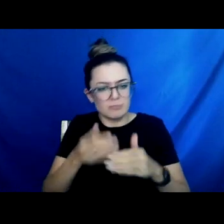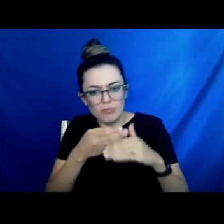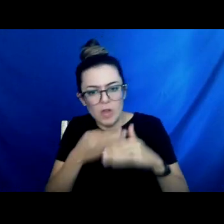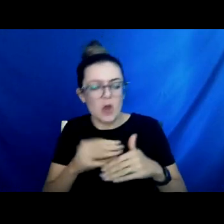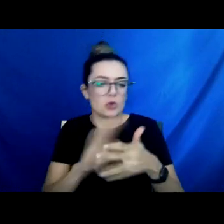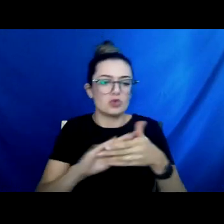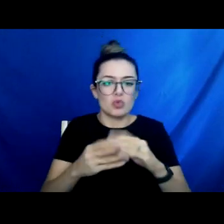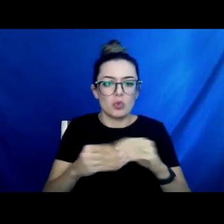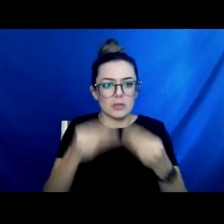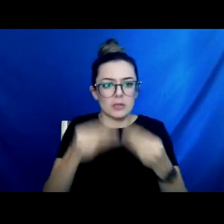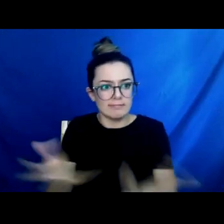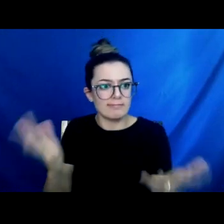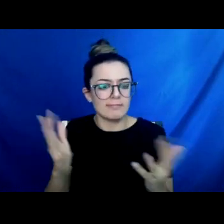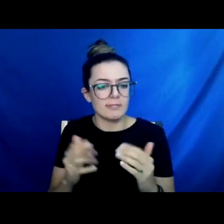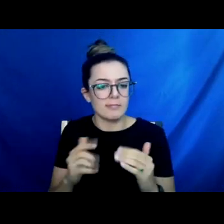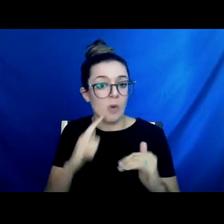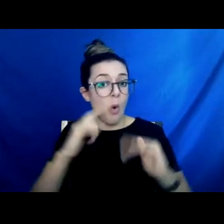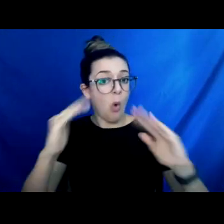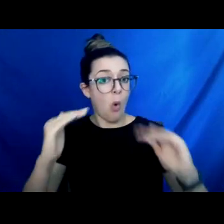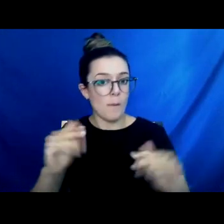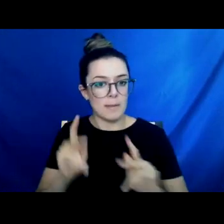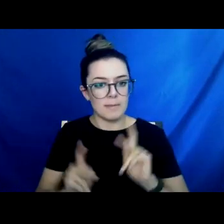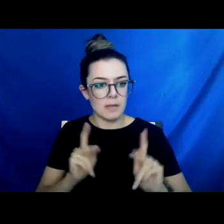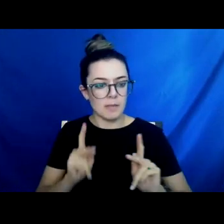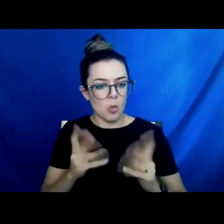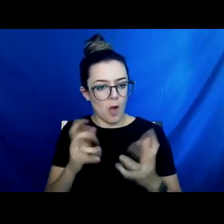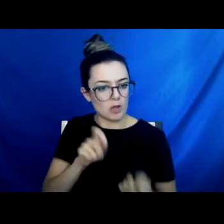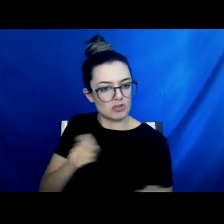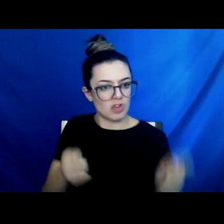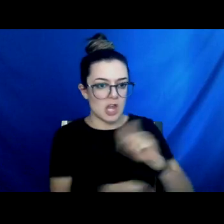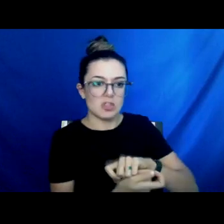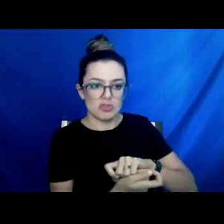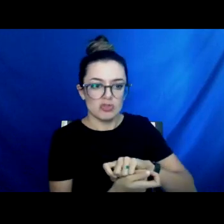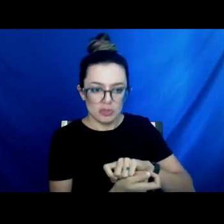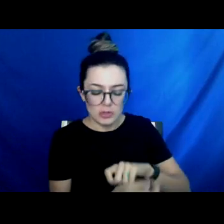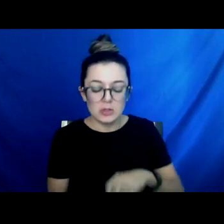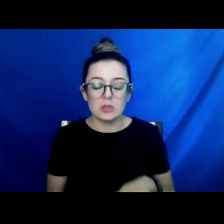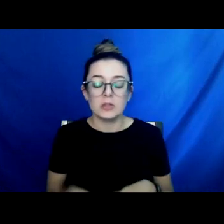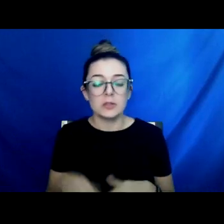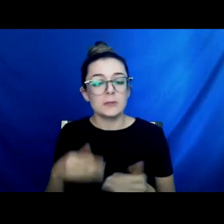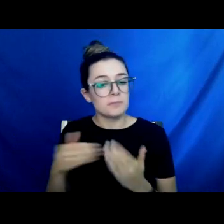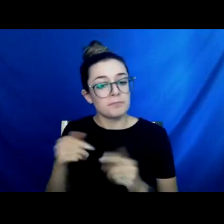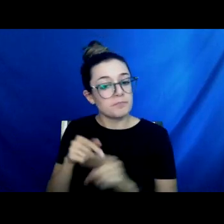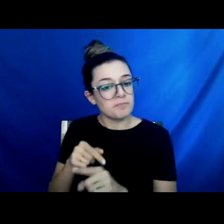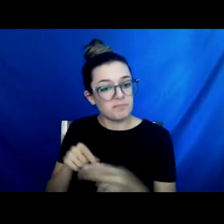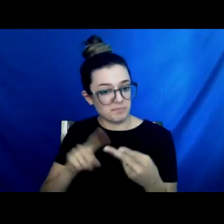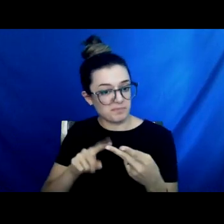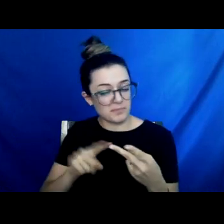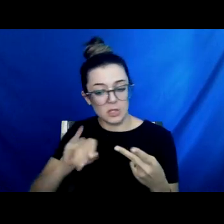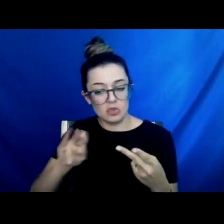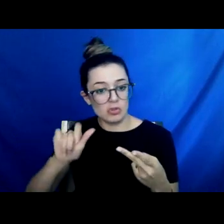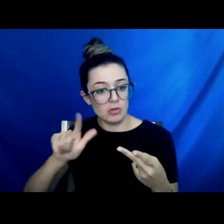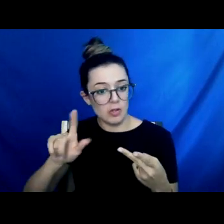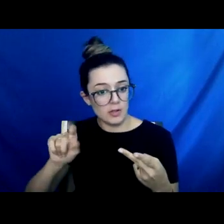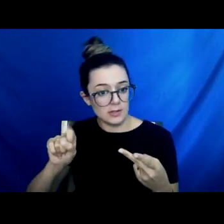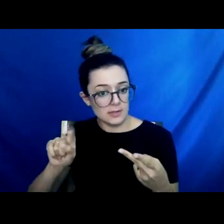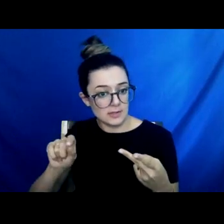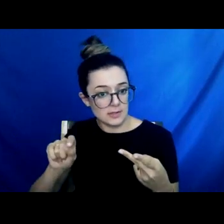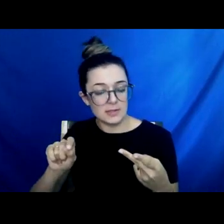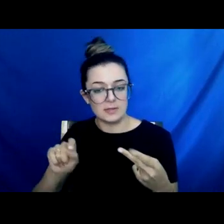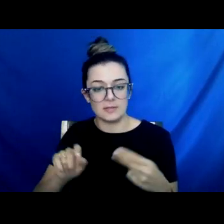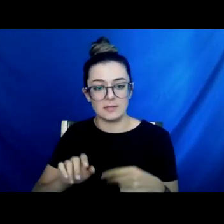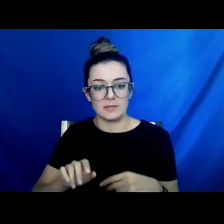better. So he was very convincing. So I want to hear what you